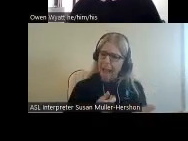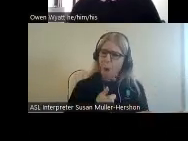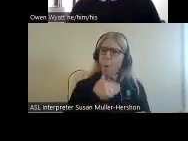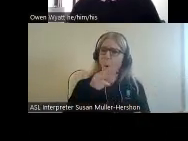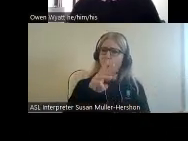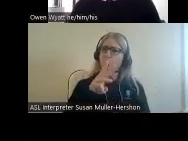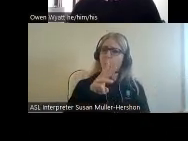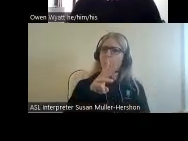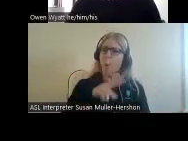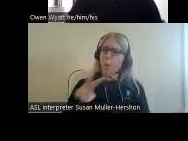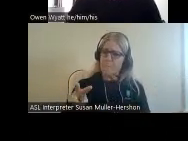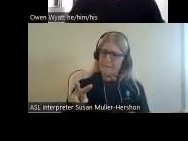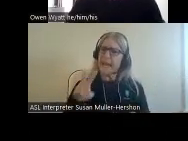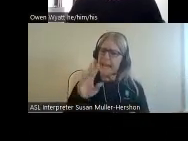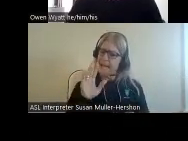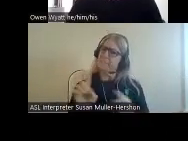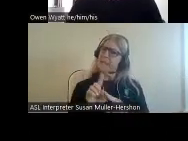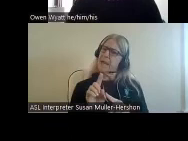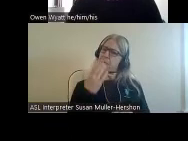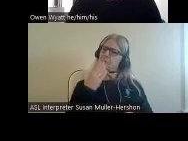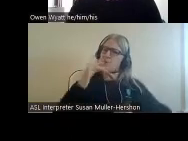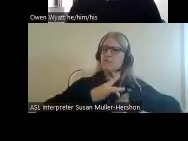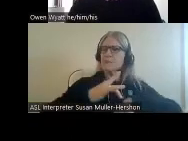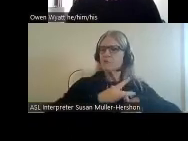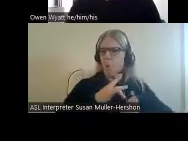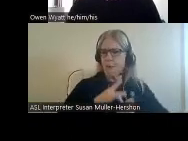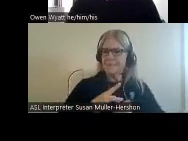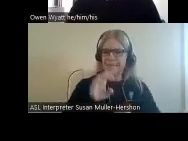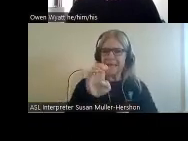a resource. And again, it's at